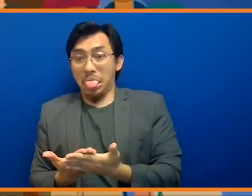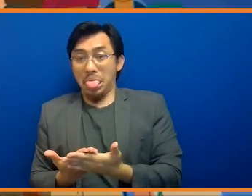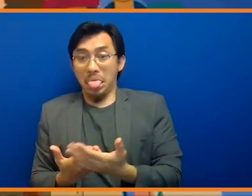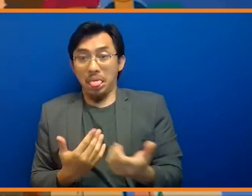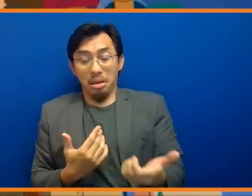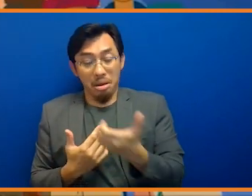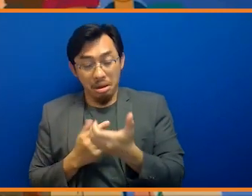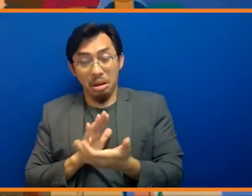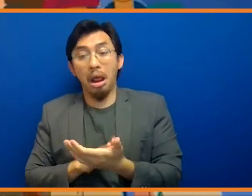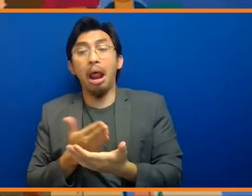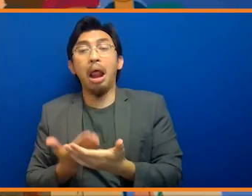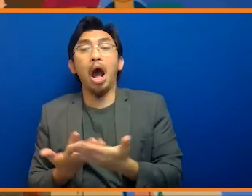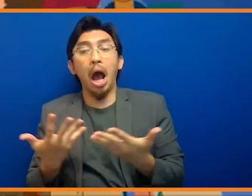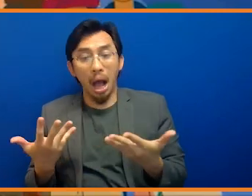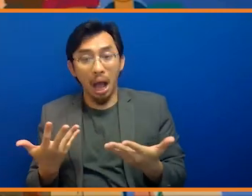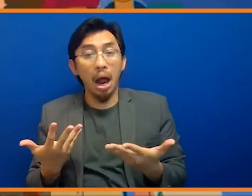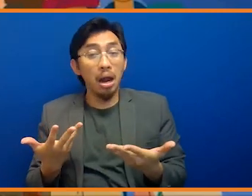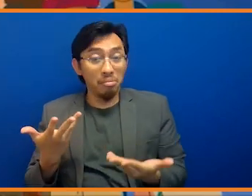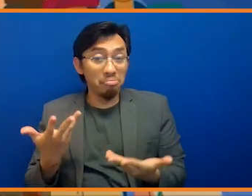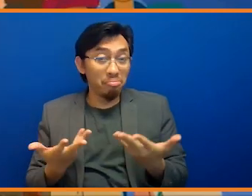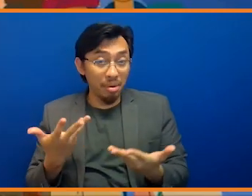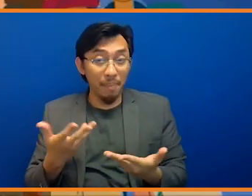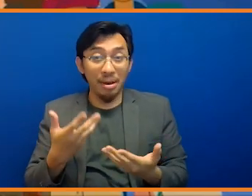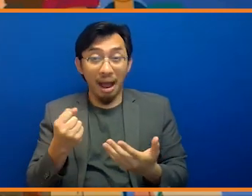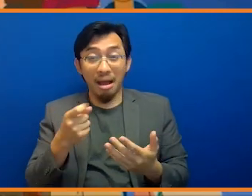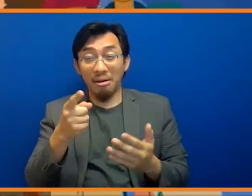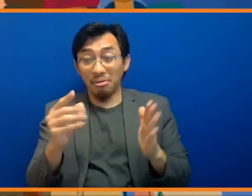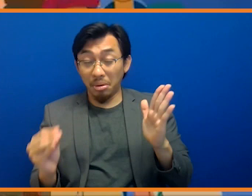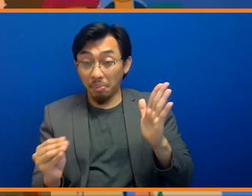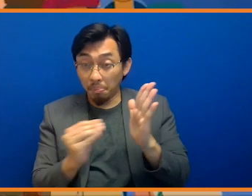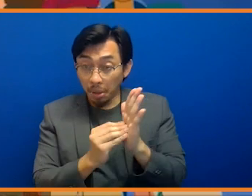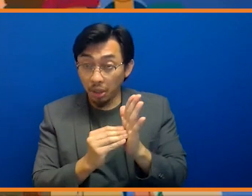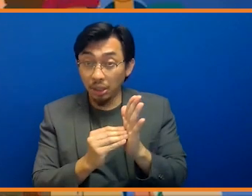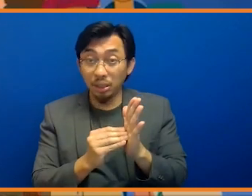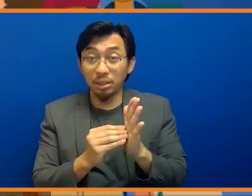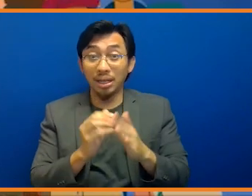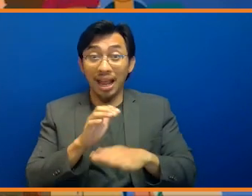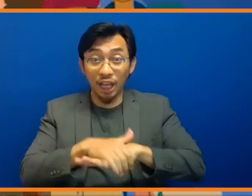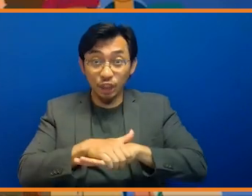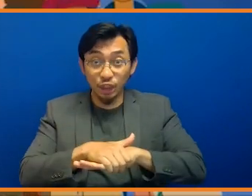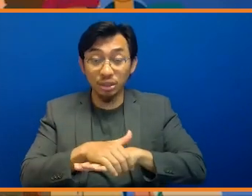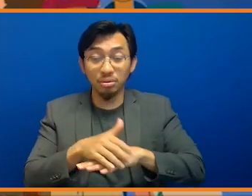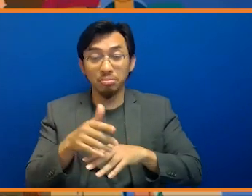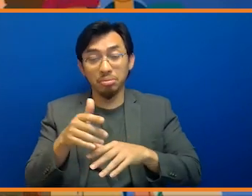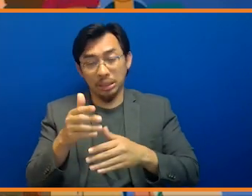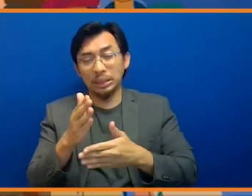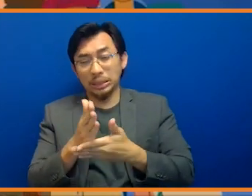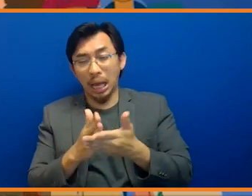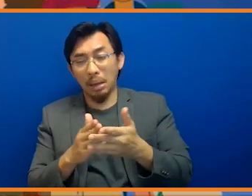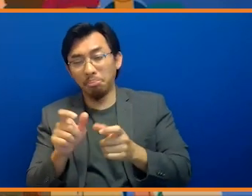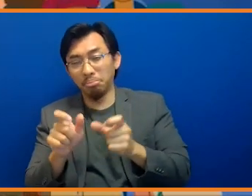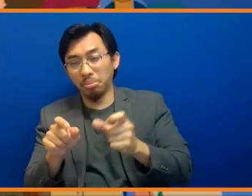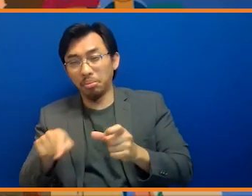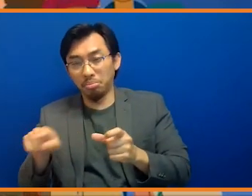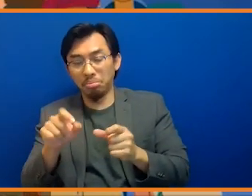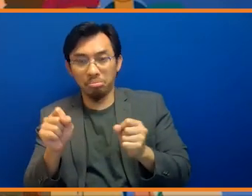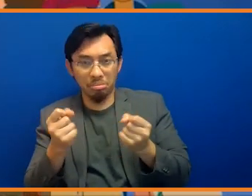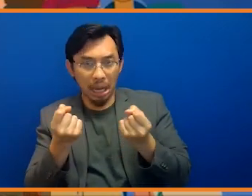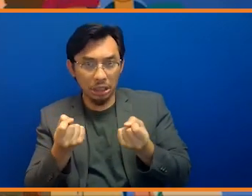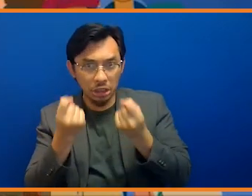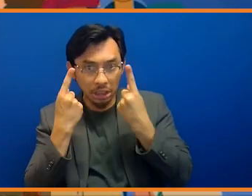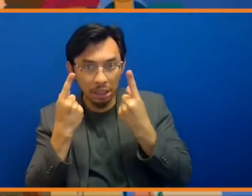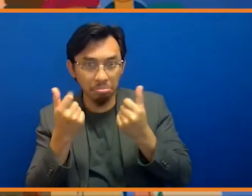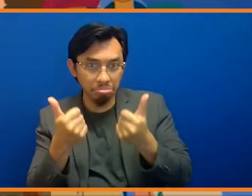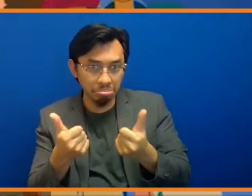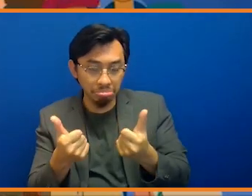quickly translate. Yeah, but in case they put maybe English there, so maybe more people can more understand about it.